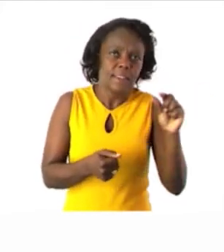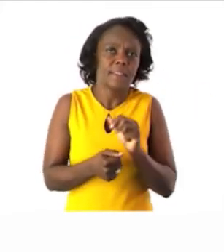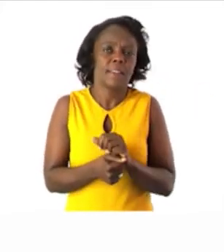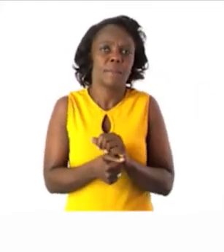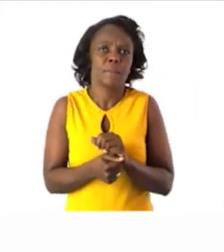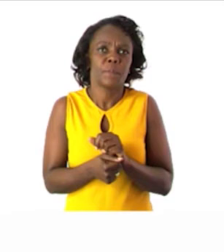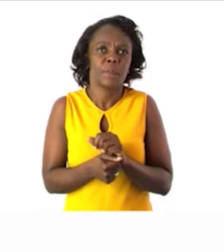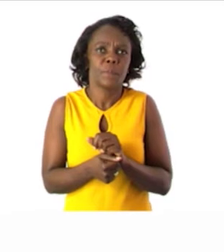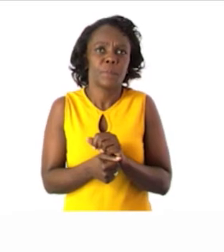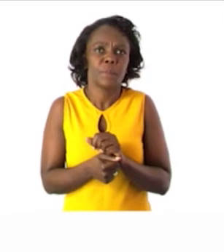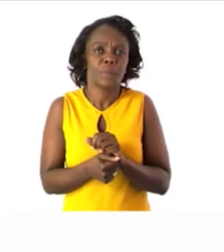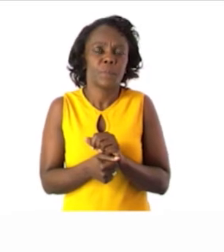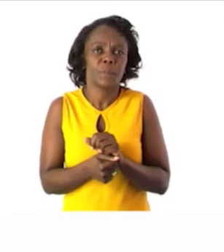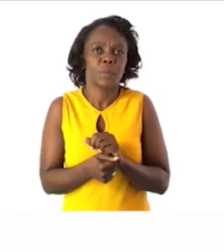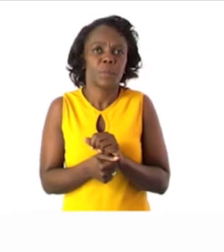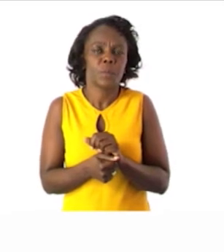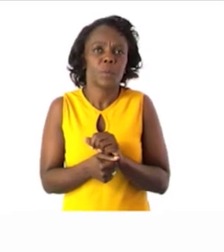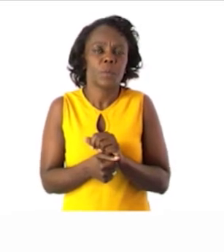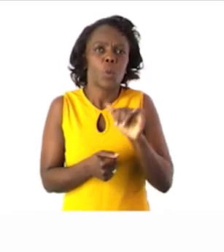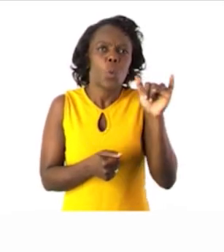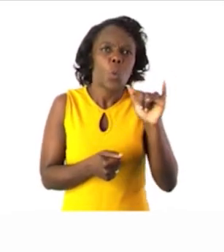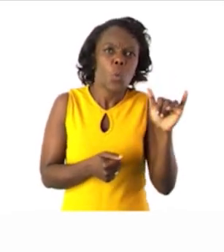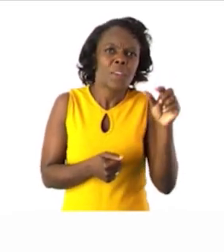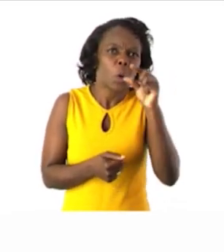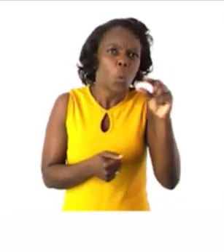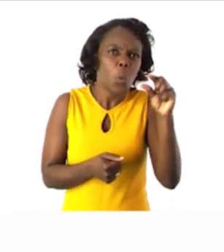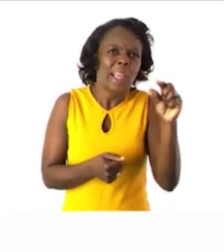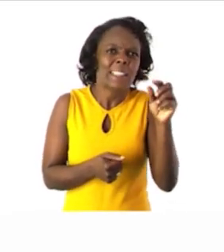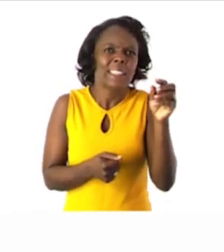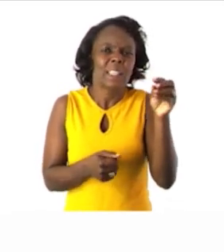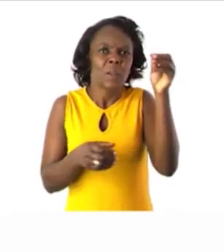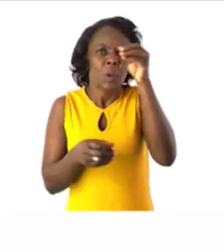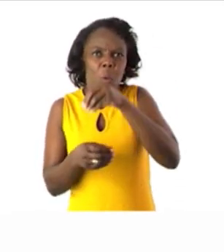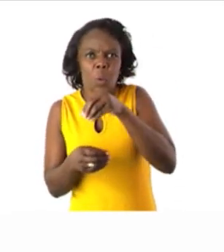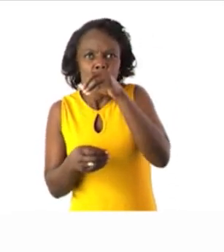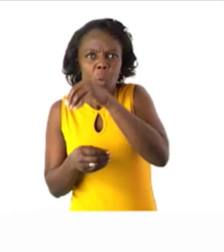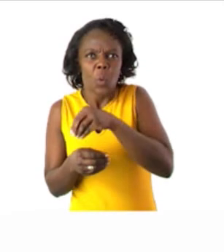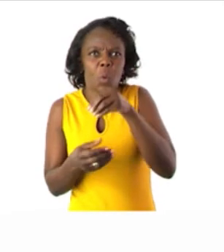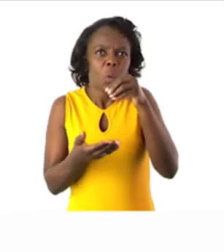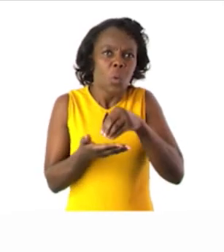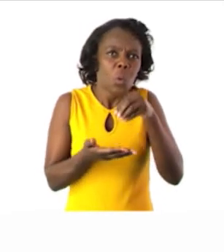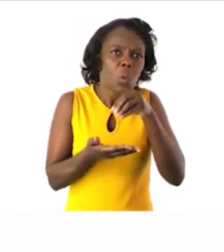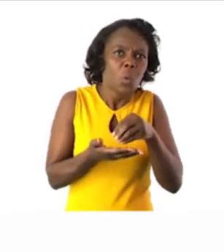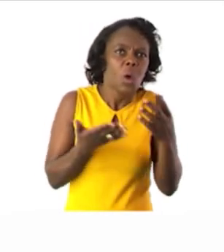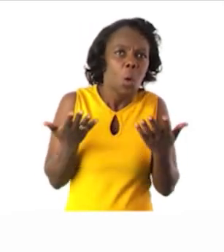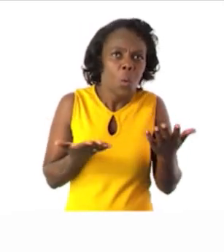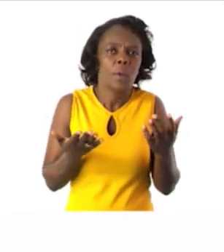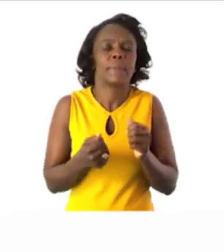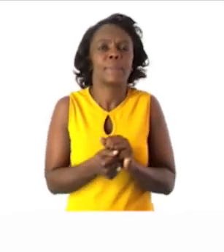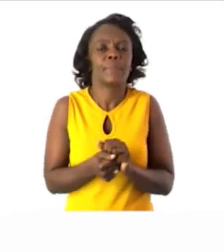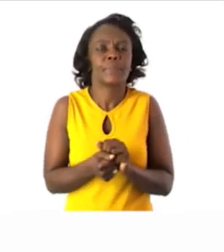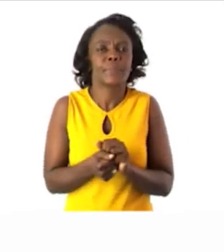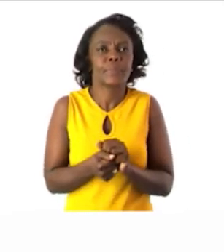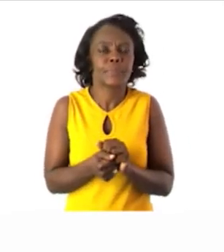your mind to know which word can best fill the space there to make the